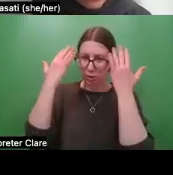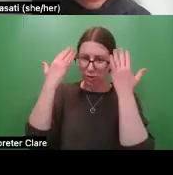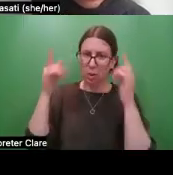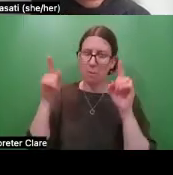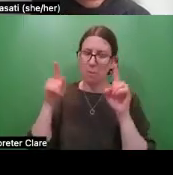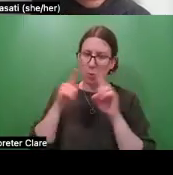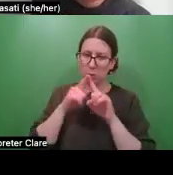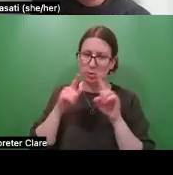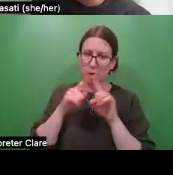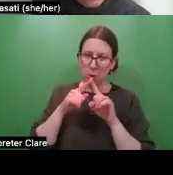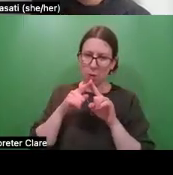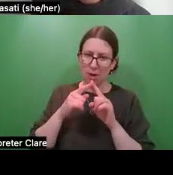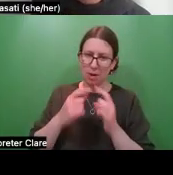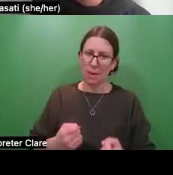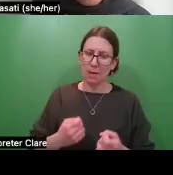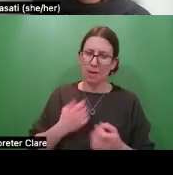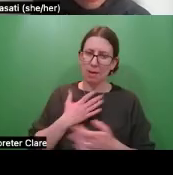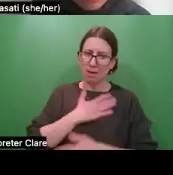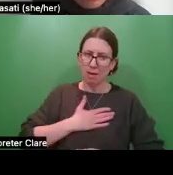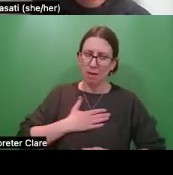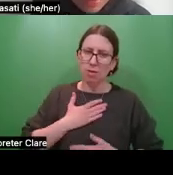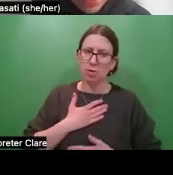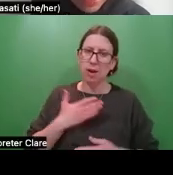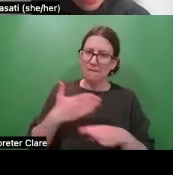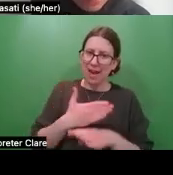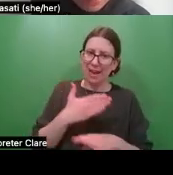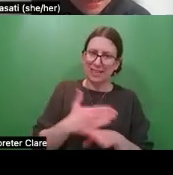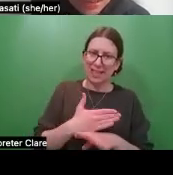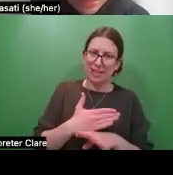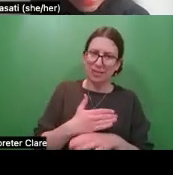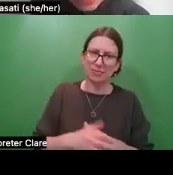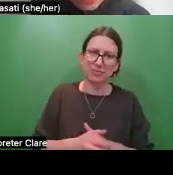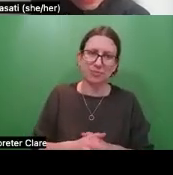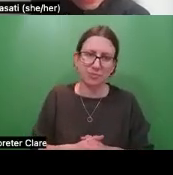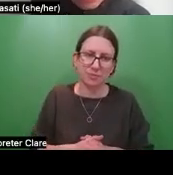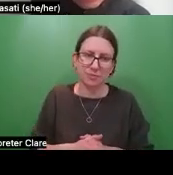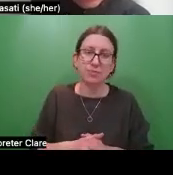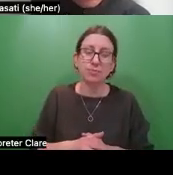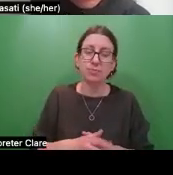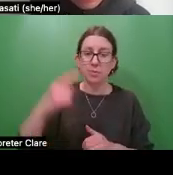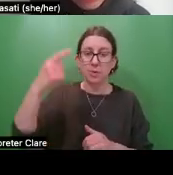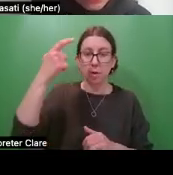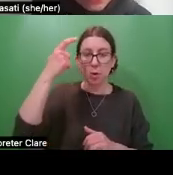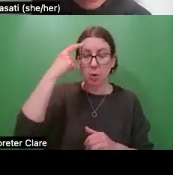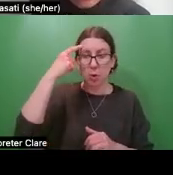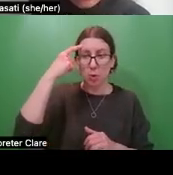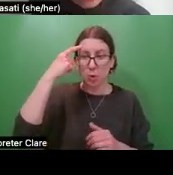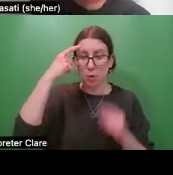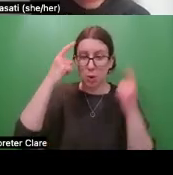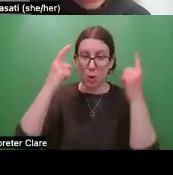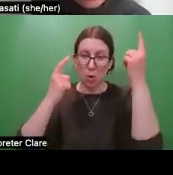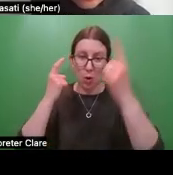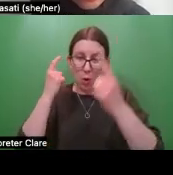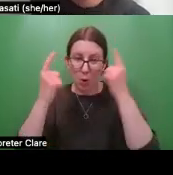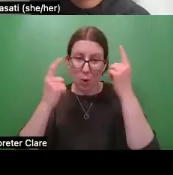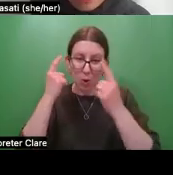Cognitive trust is our rational assessment of AI capabilities. So we logically understand and believe in